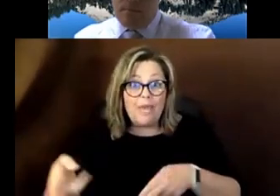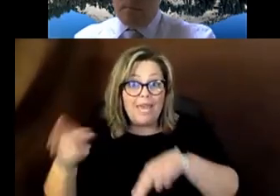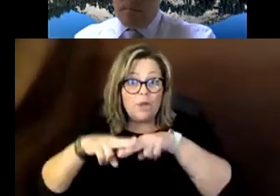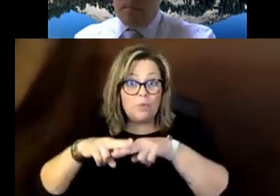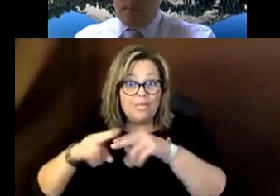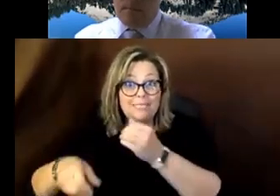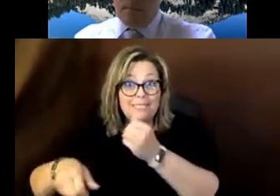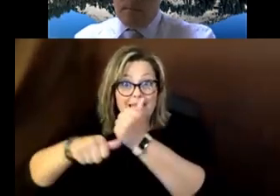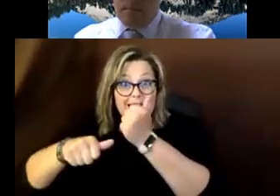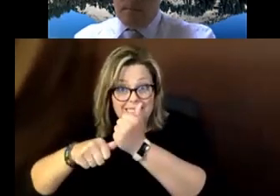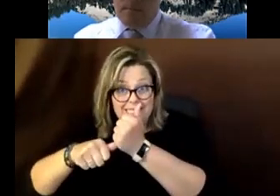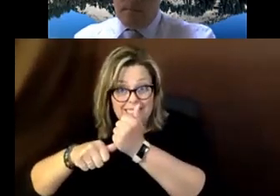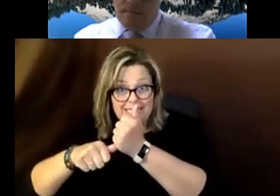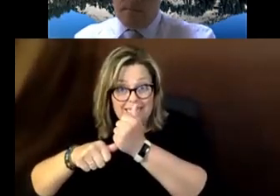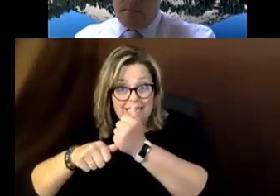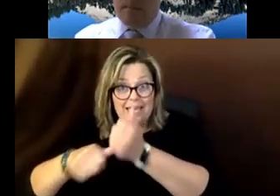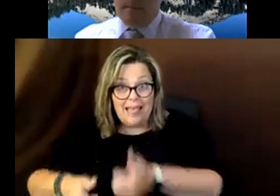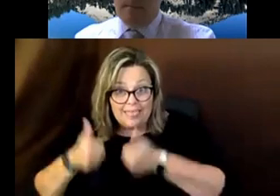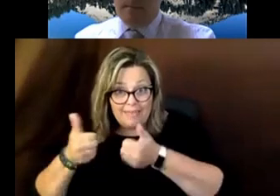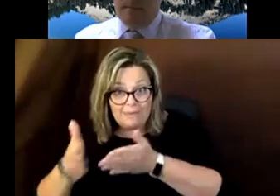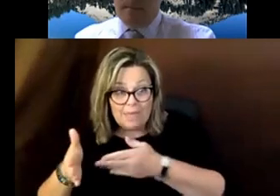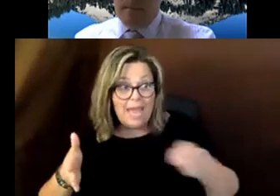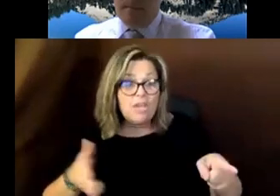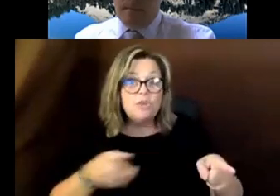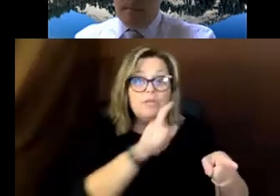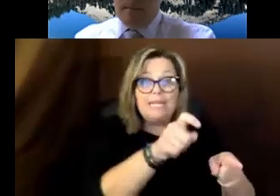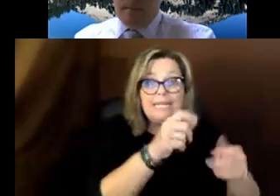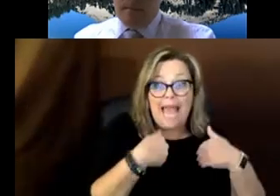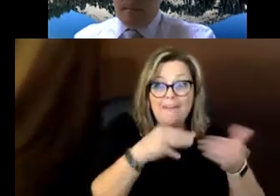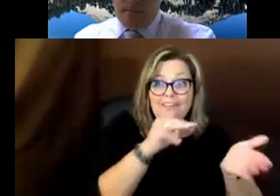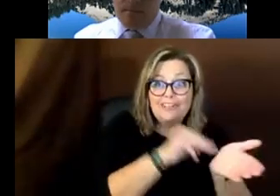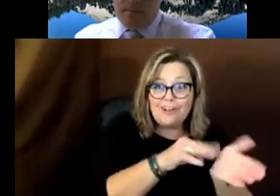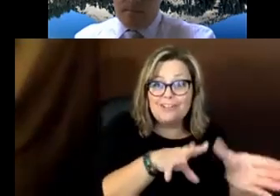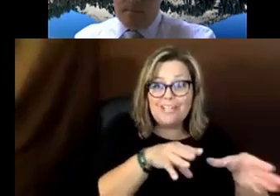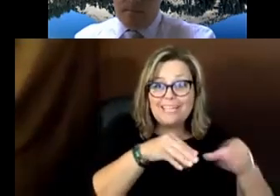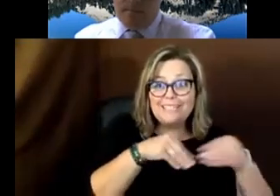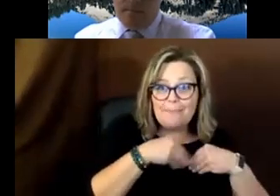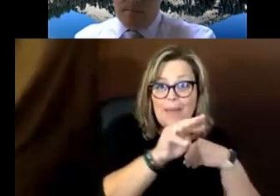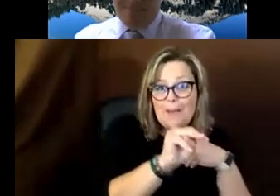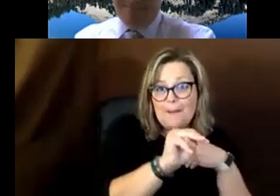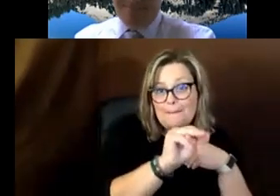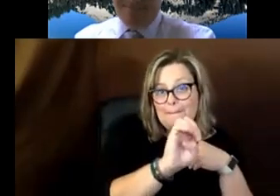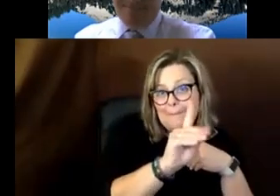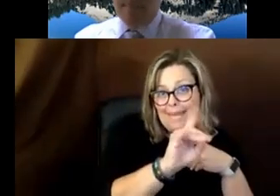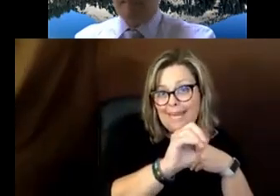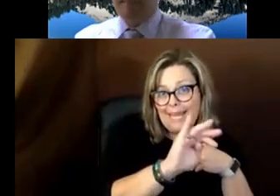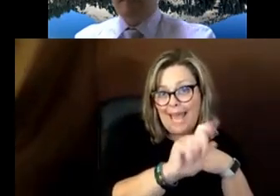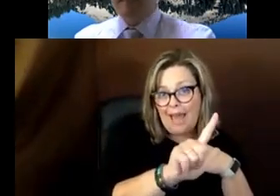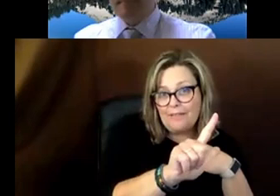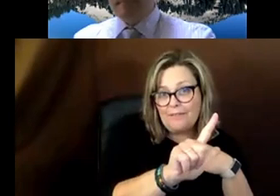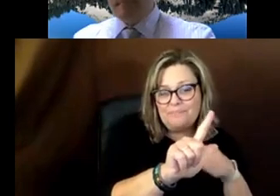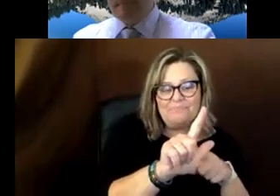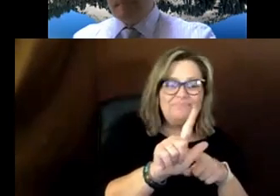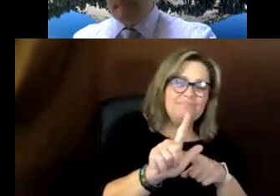accept Medi-Cal as a payment. And we know that Medi-Cal pays far below what the market rate